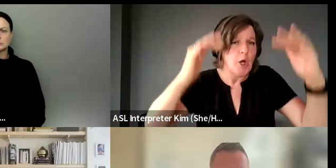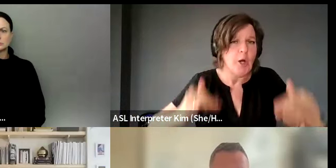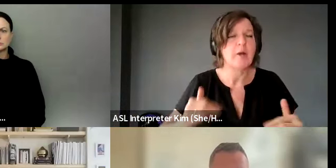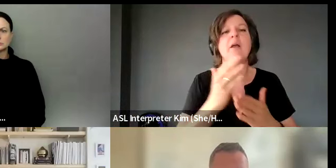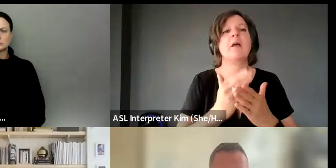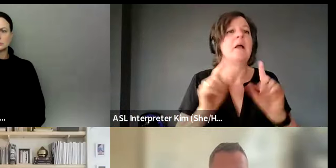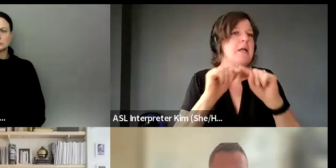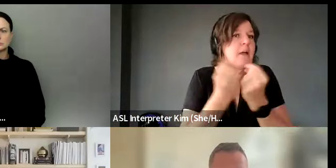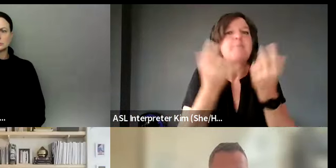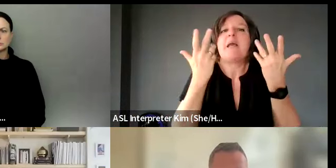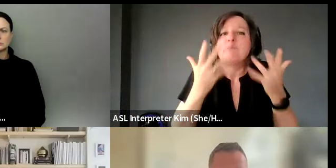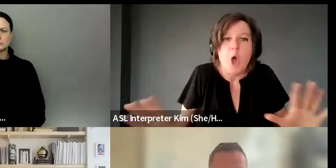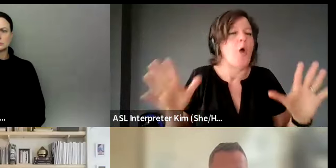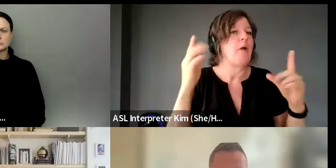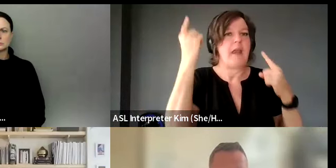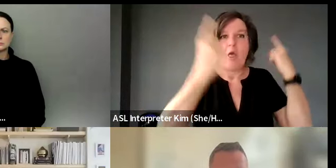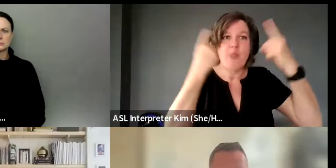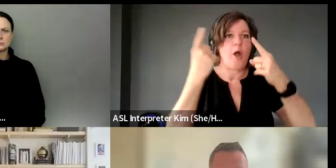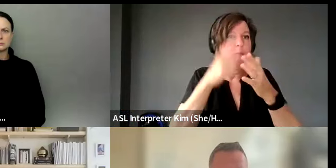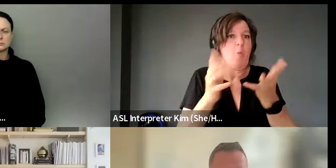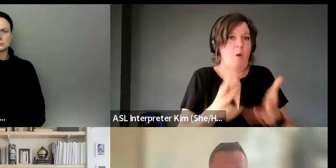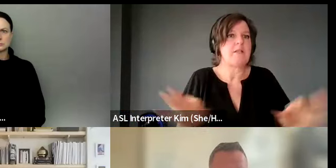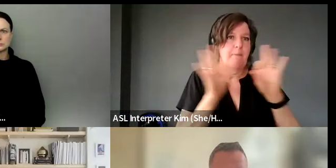thought about what is important, and then